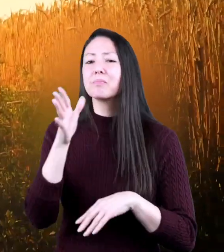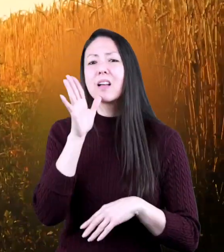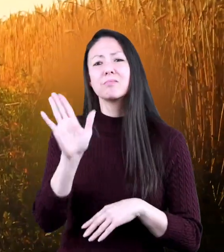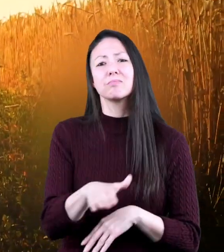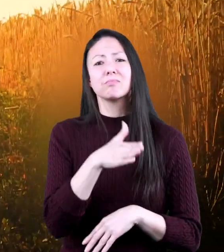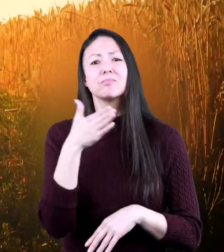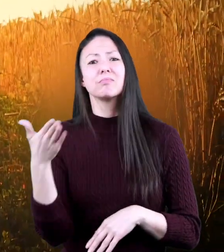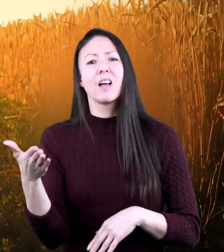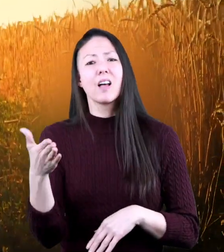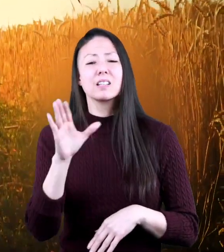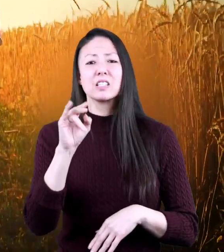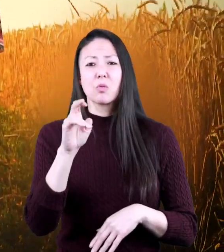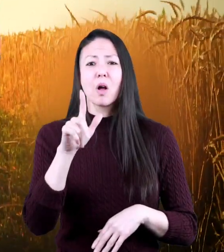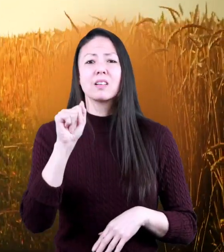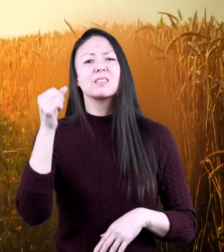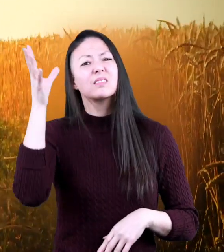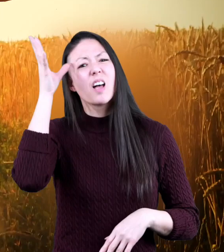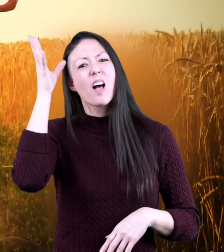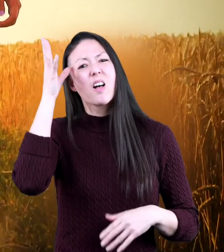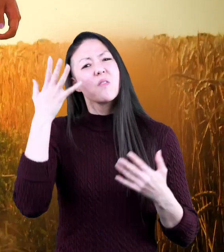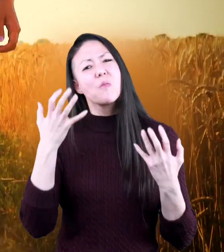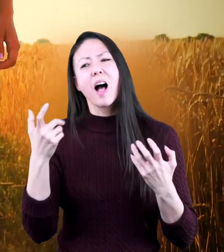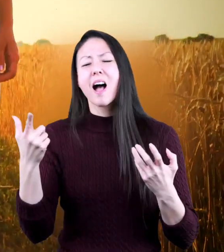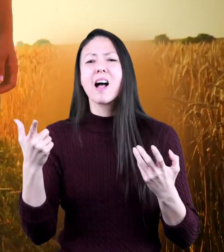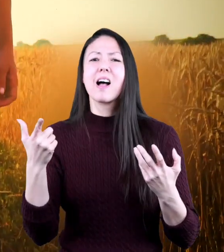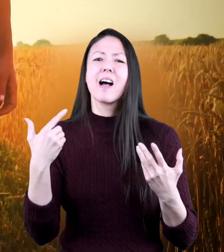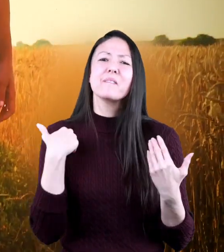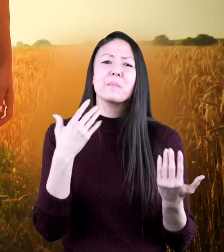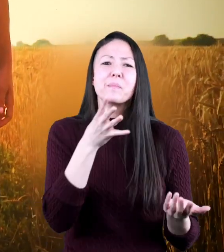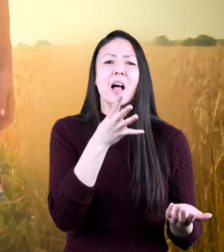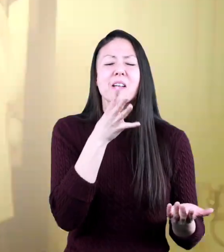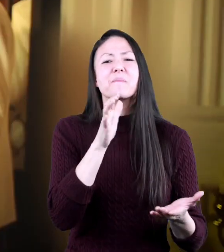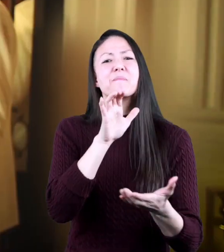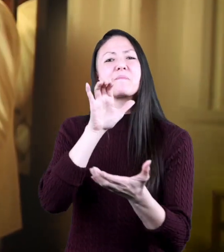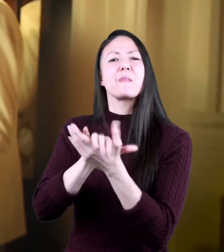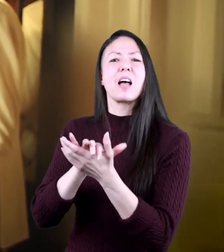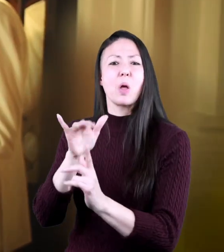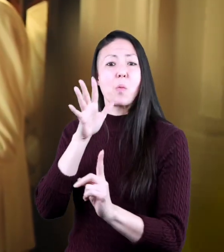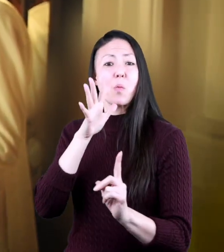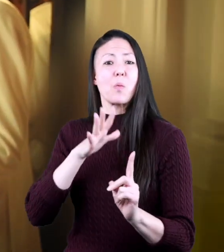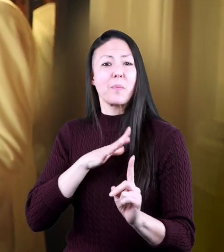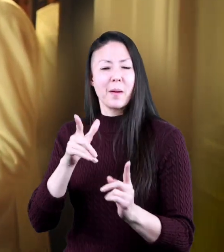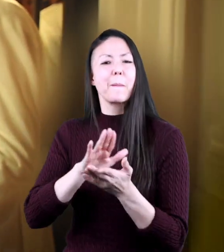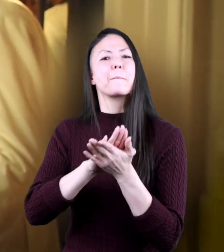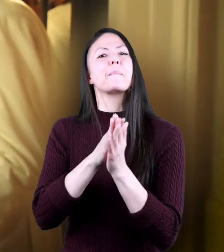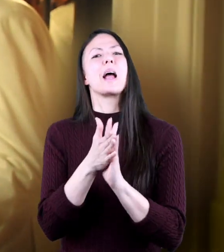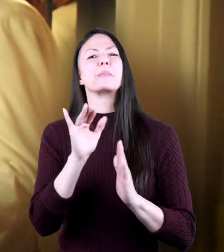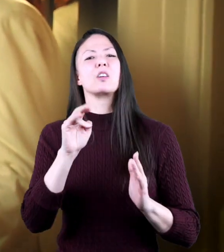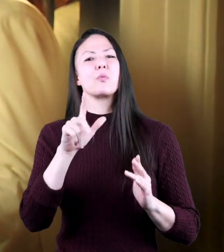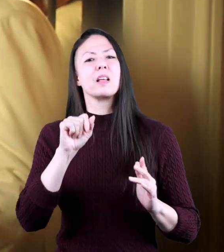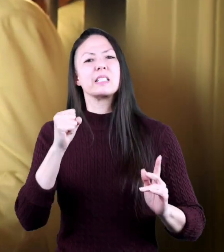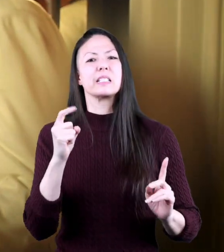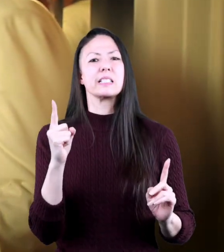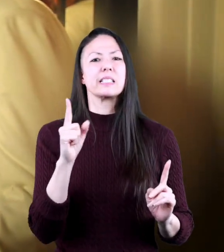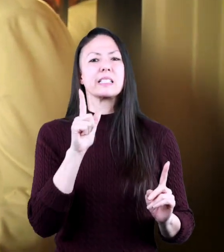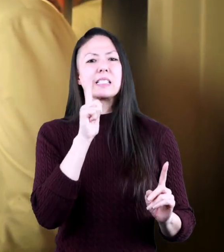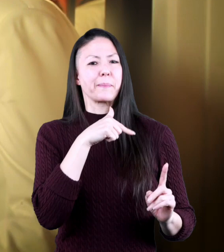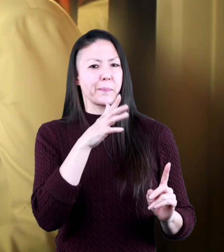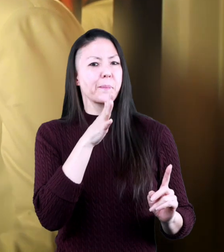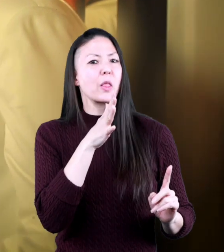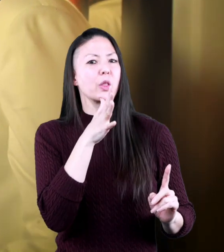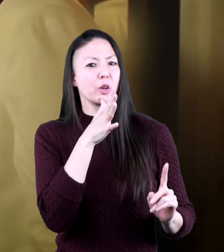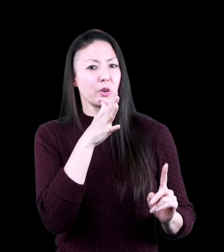After her mother died, Cinderella's dad wanted her to have a mother. So he married a woman that became Cinderella's